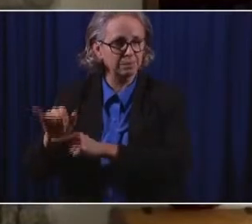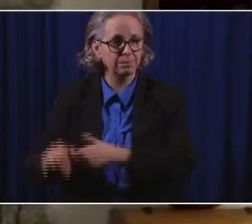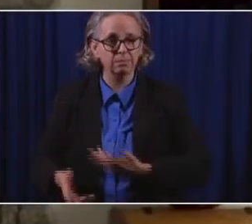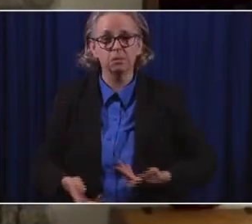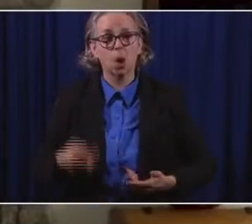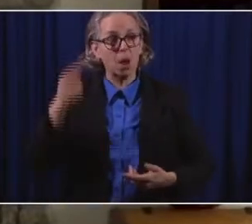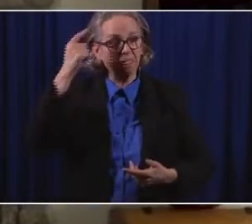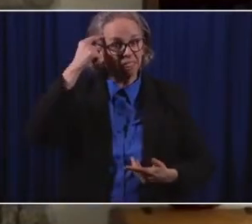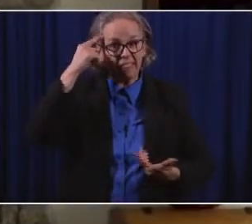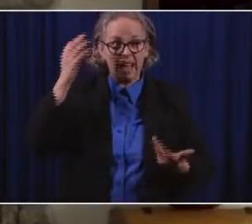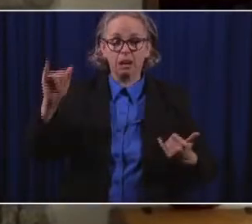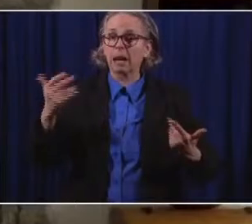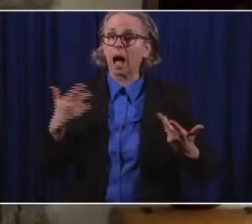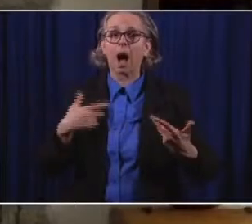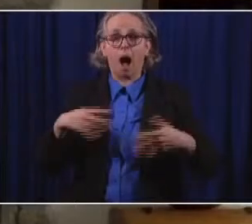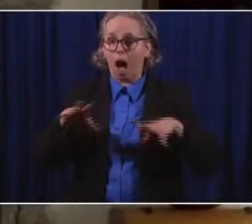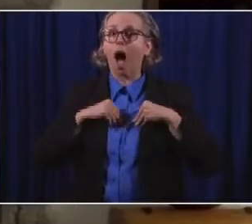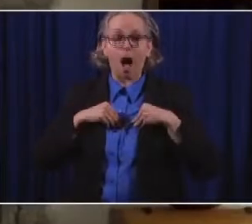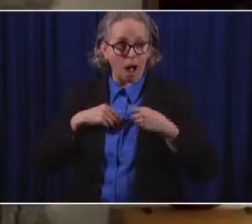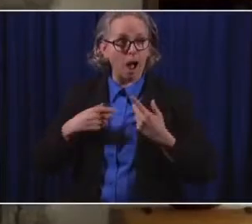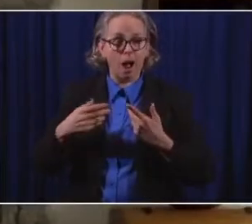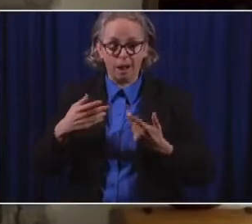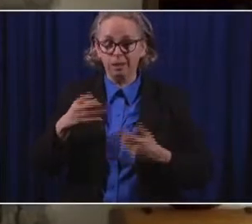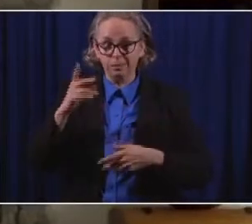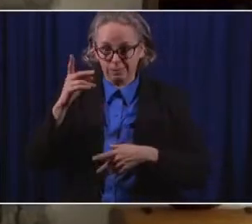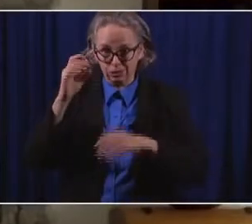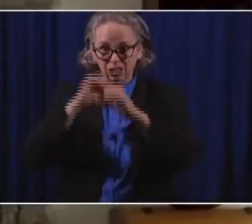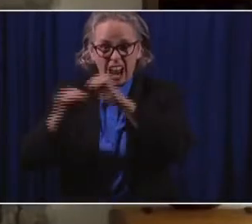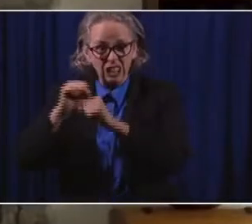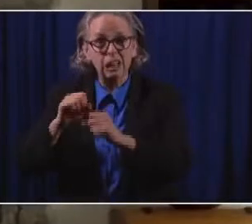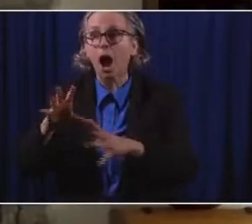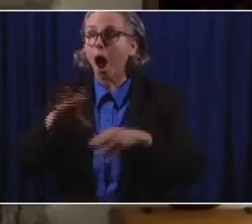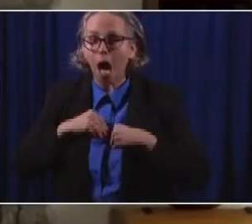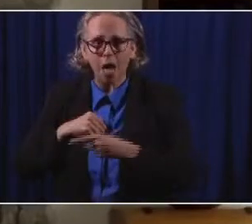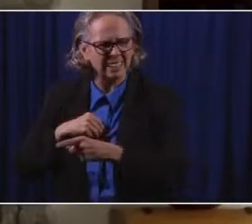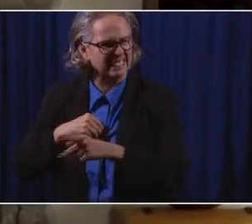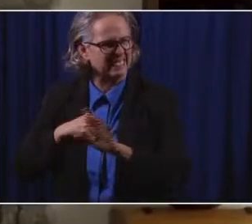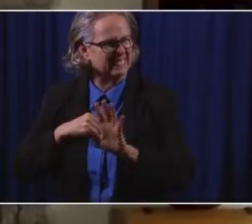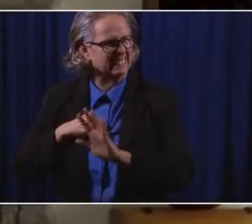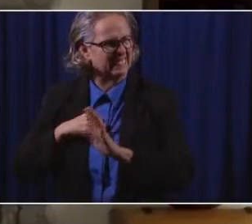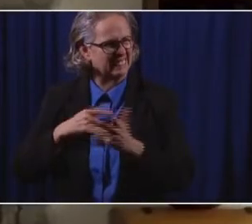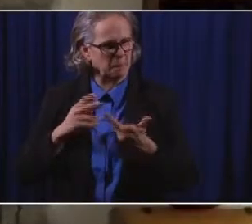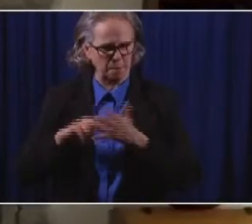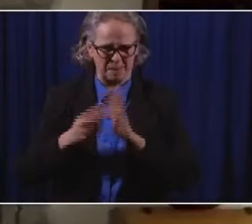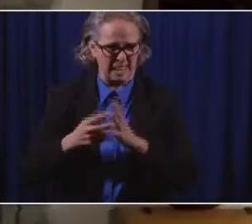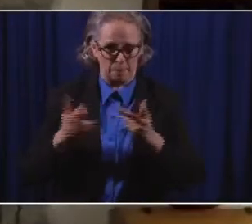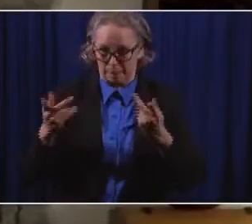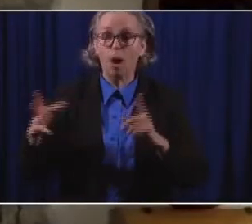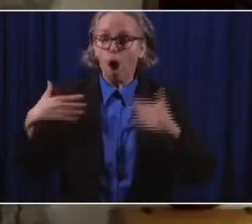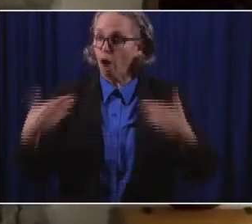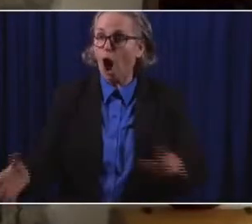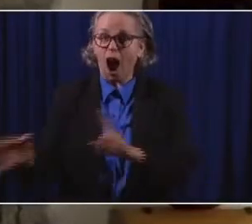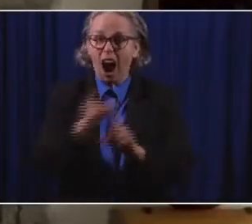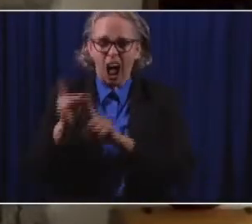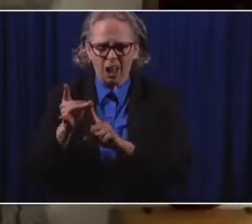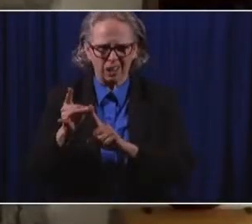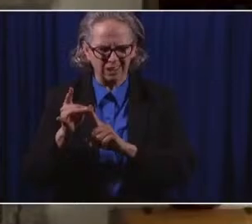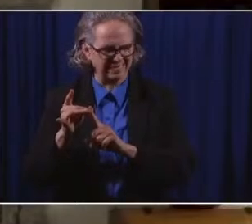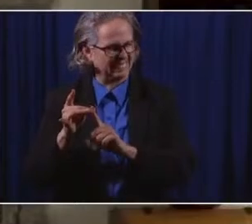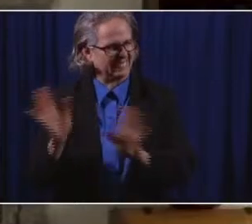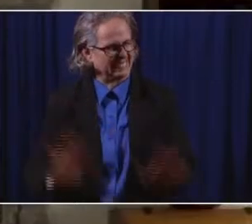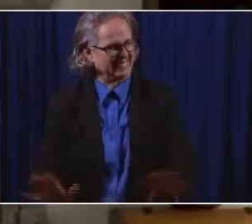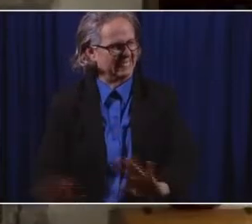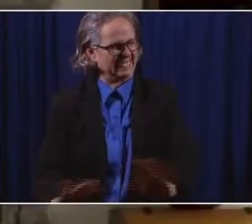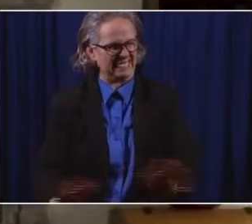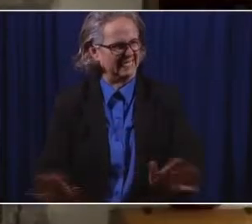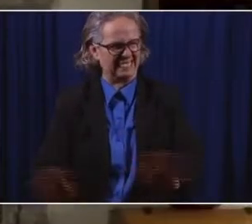that basically said, let's get everybody exposed. And there's no reputable scientist that